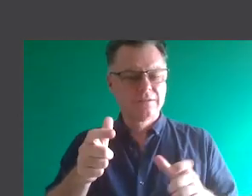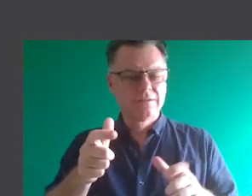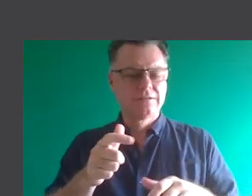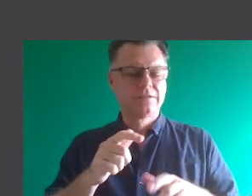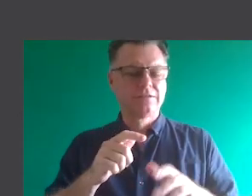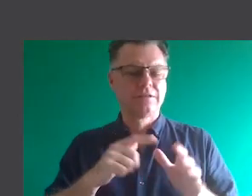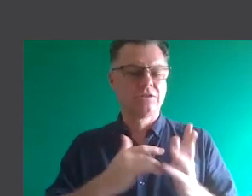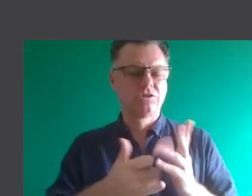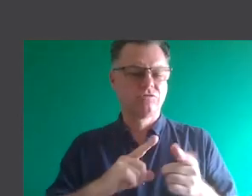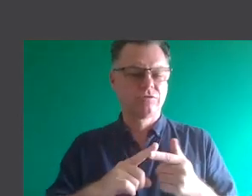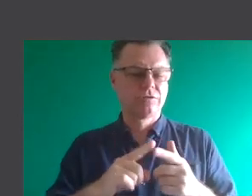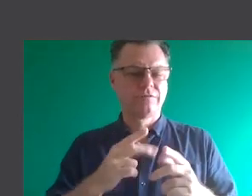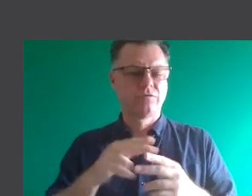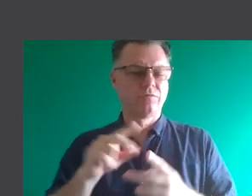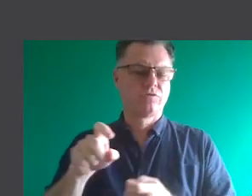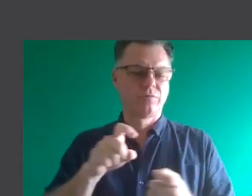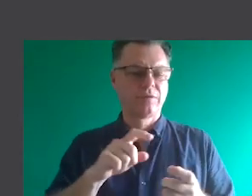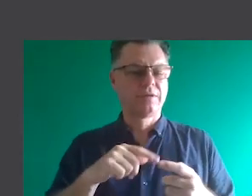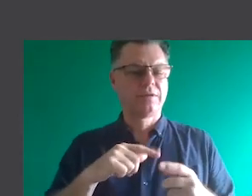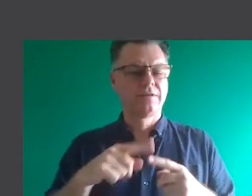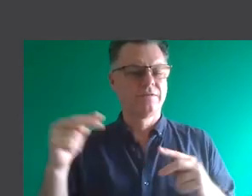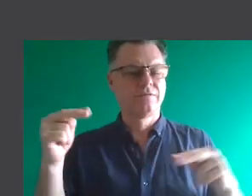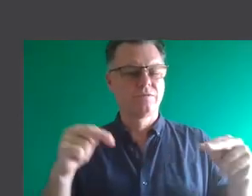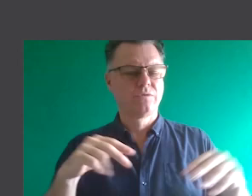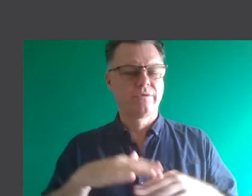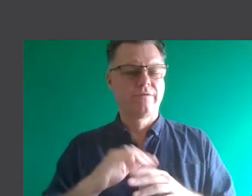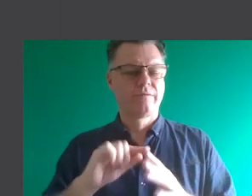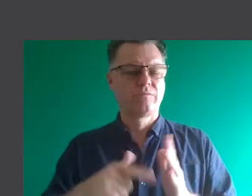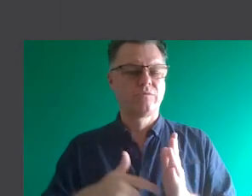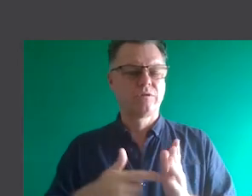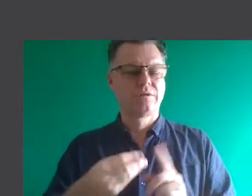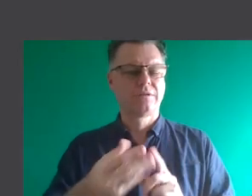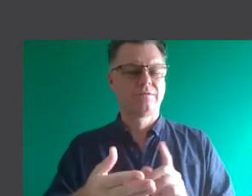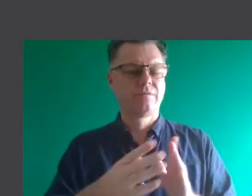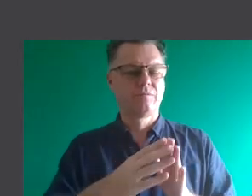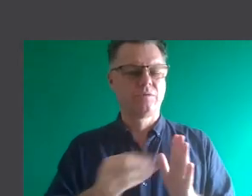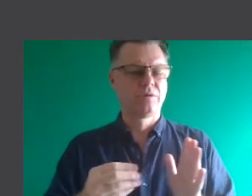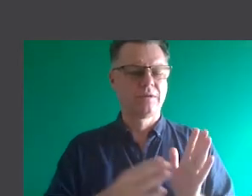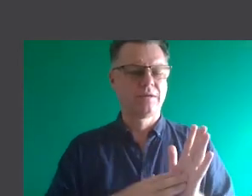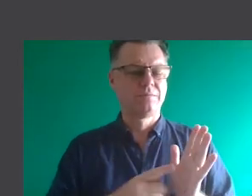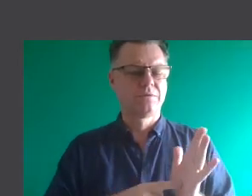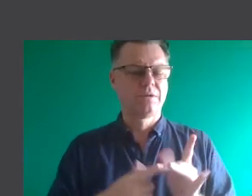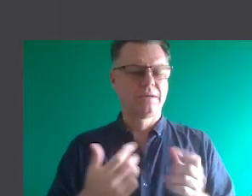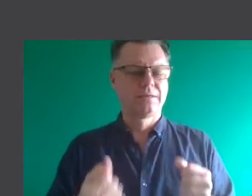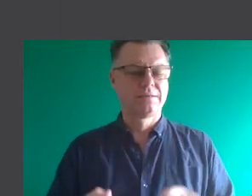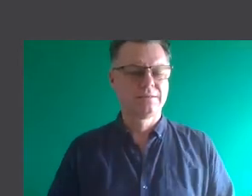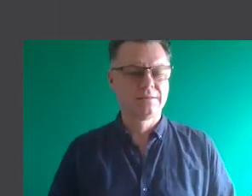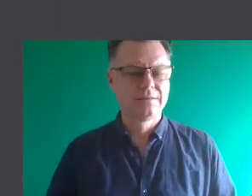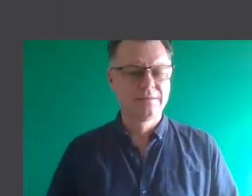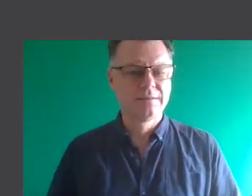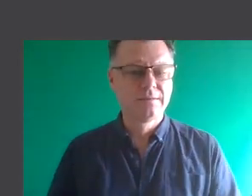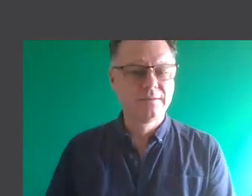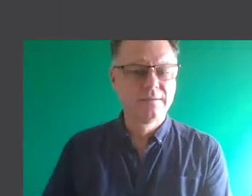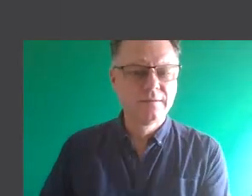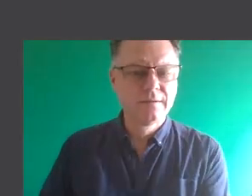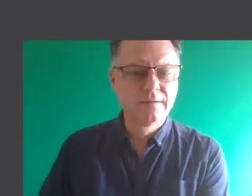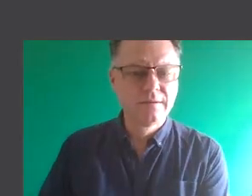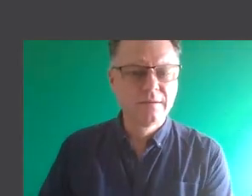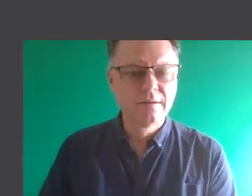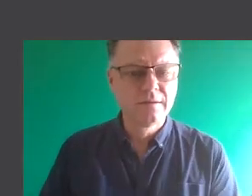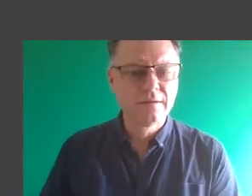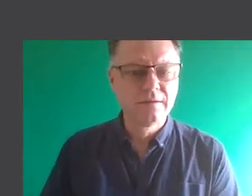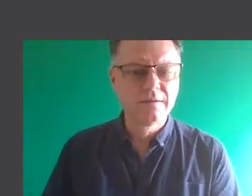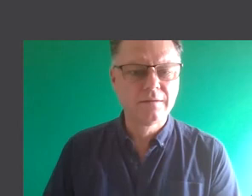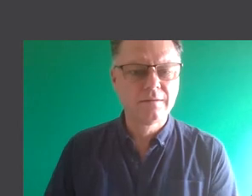governance and assurance around our procurement. And they'll also provide some perspectives on the different project delivery models that MTIA currently